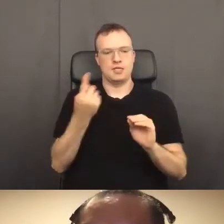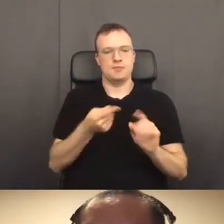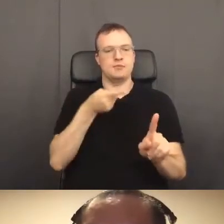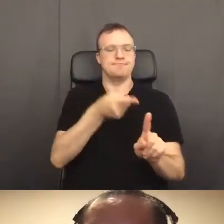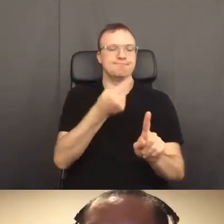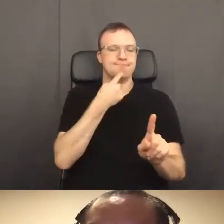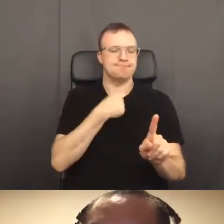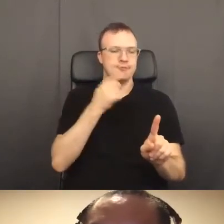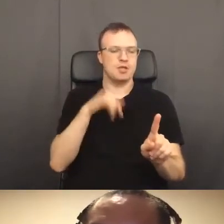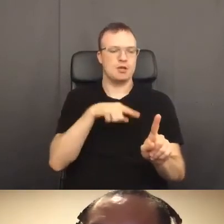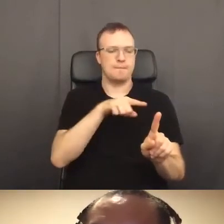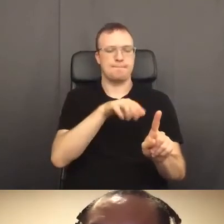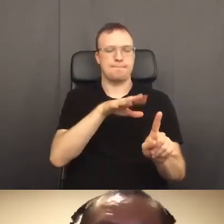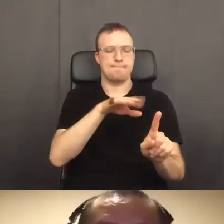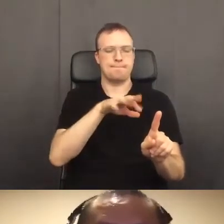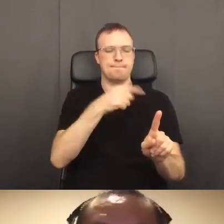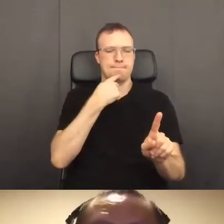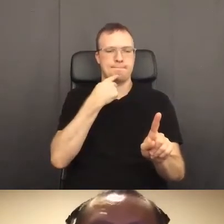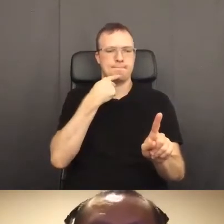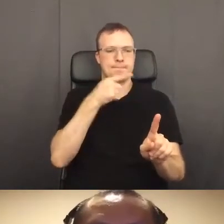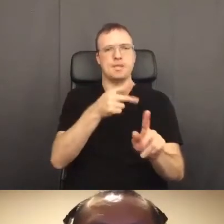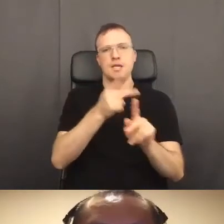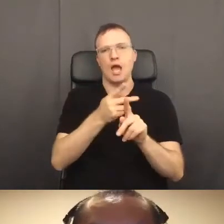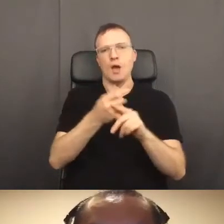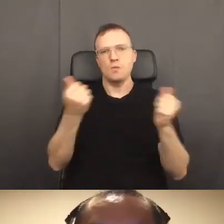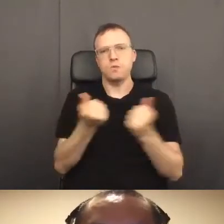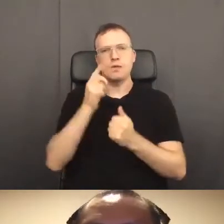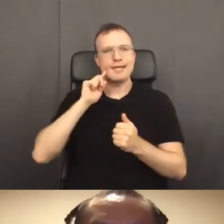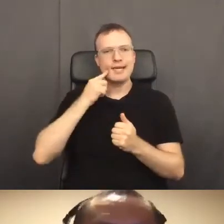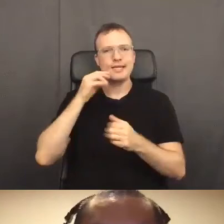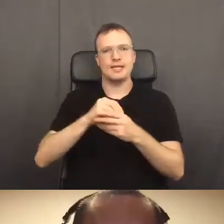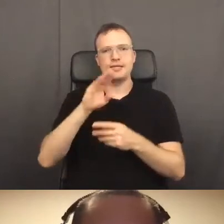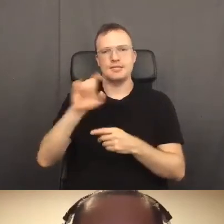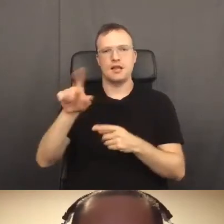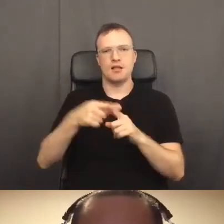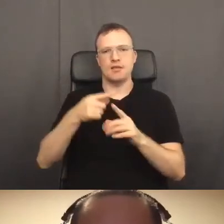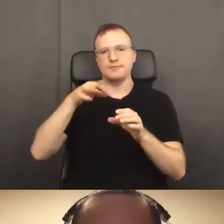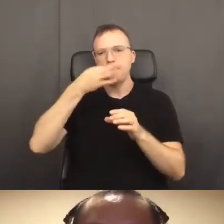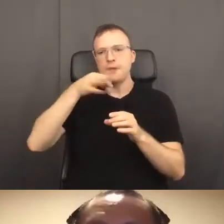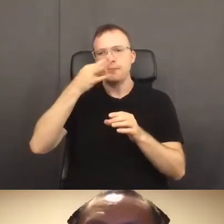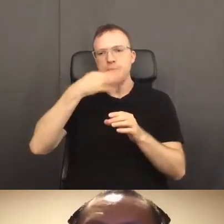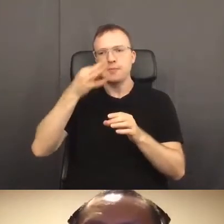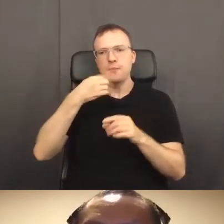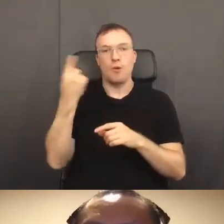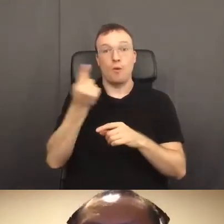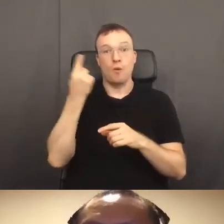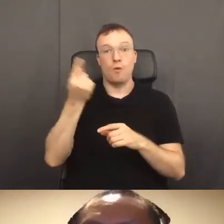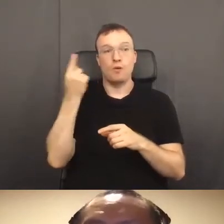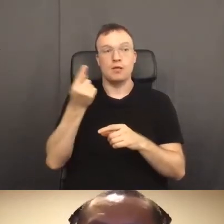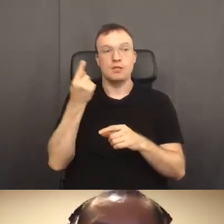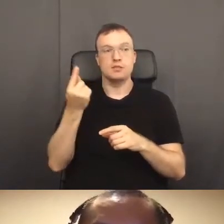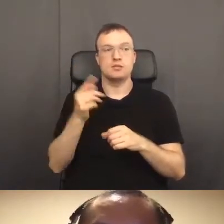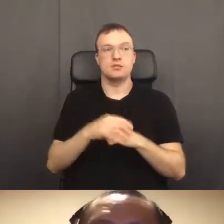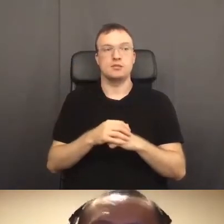saying he kept a lot of candies in his cell and then ate it all the time, and then he didn't even